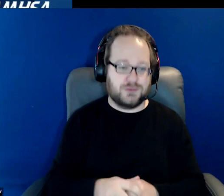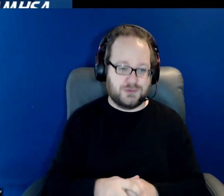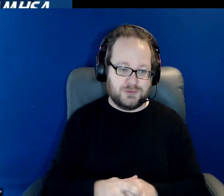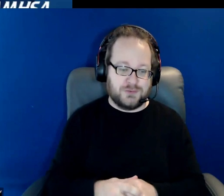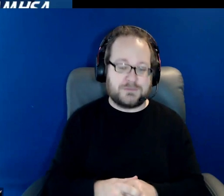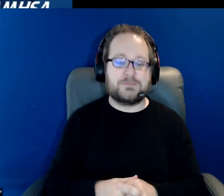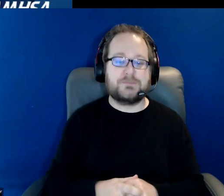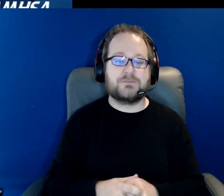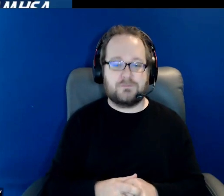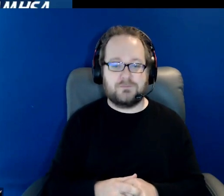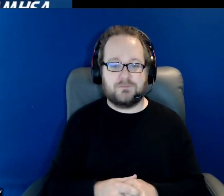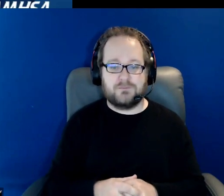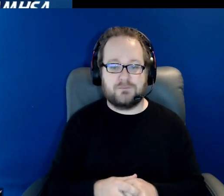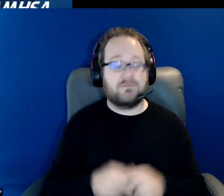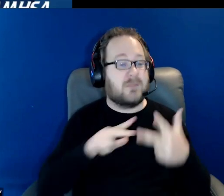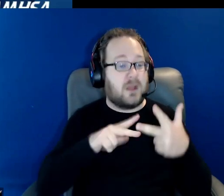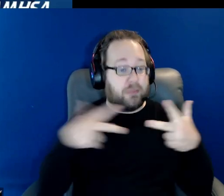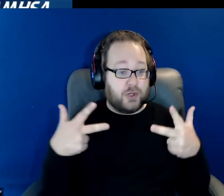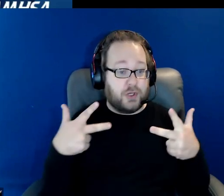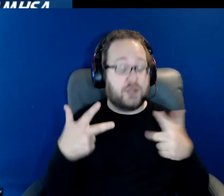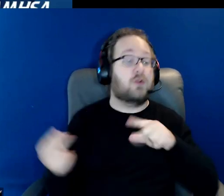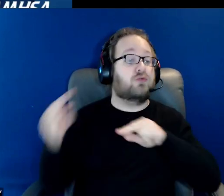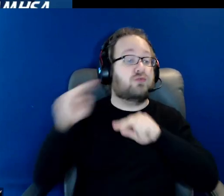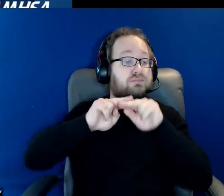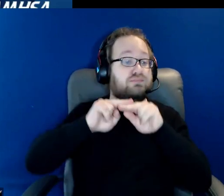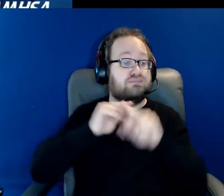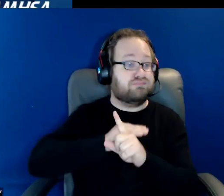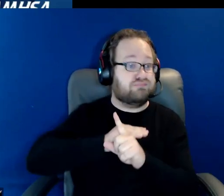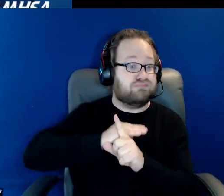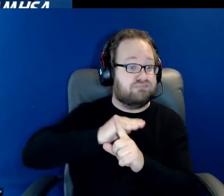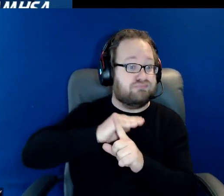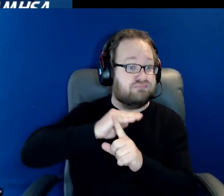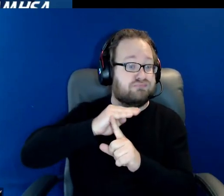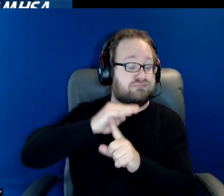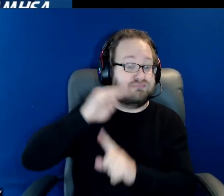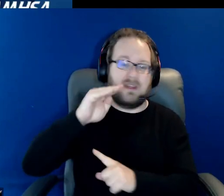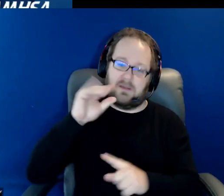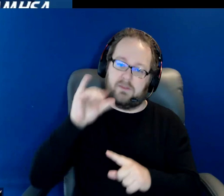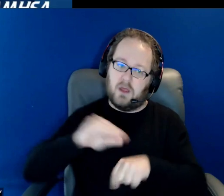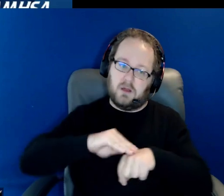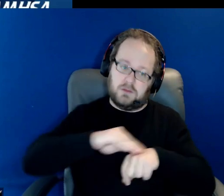Third, rising temperatures are an immediate public health and environmental